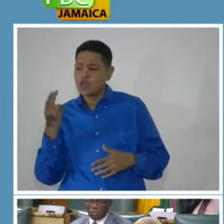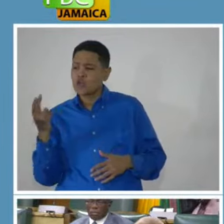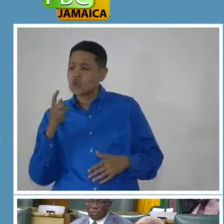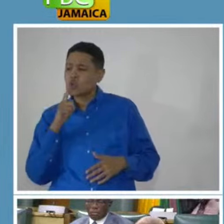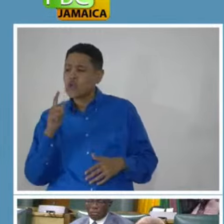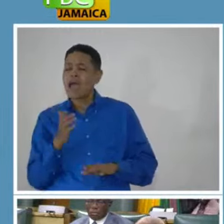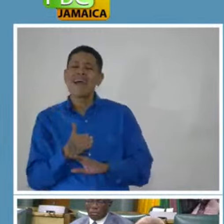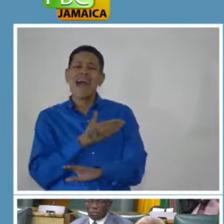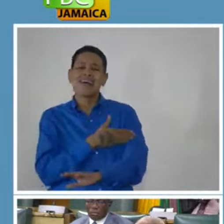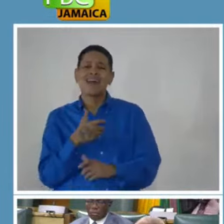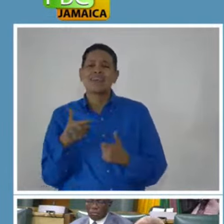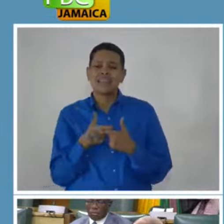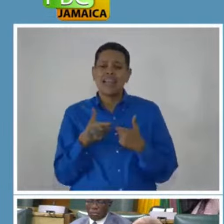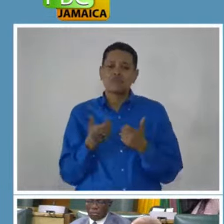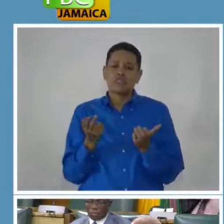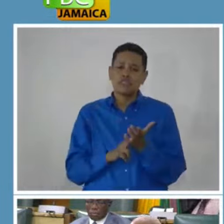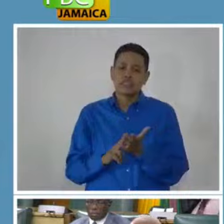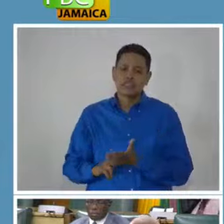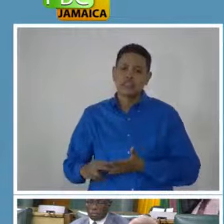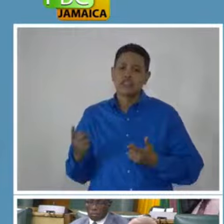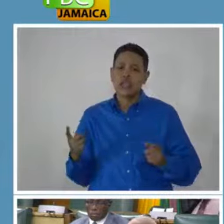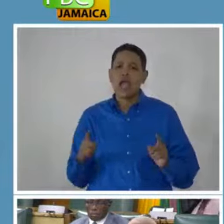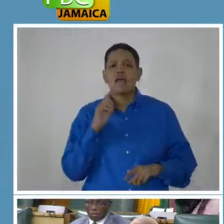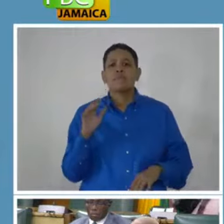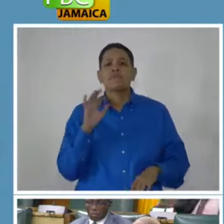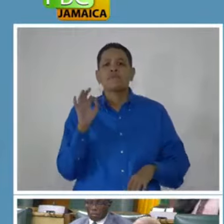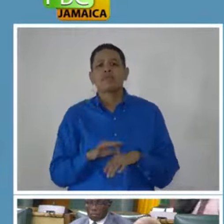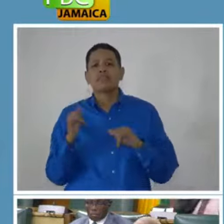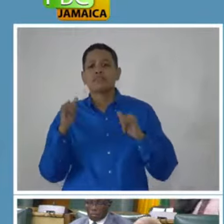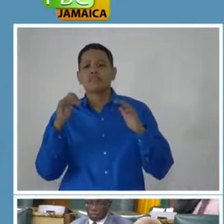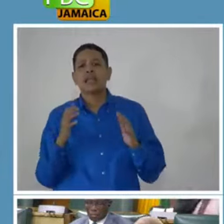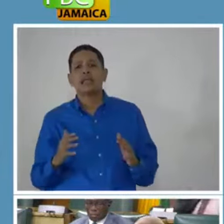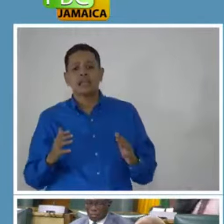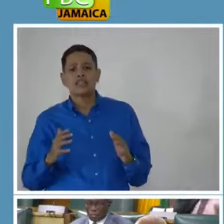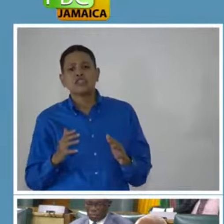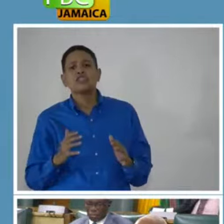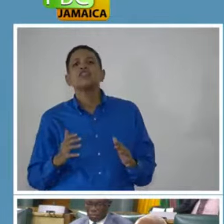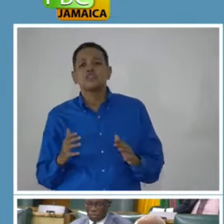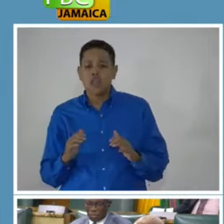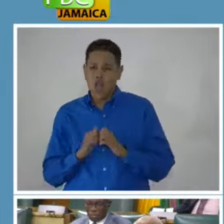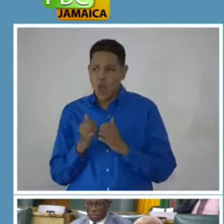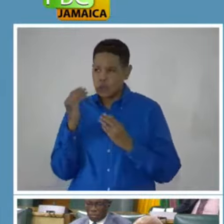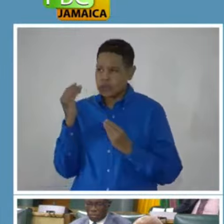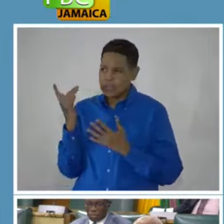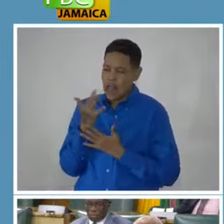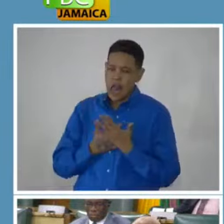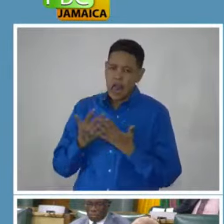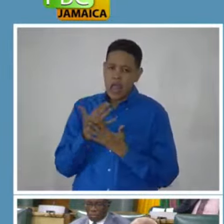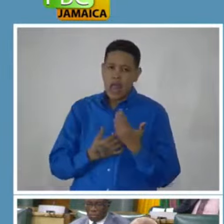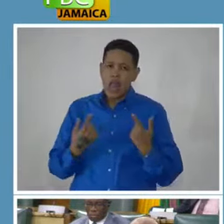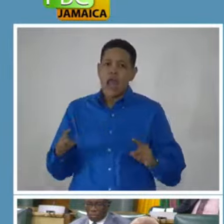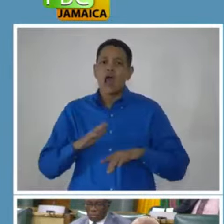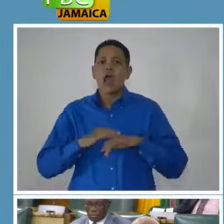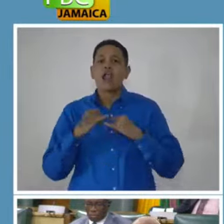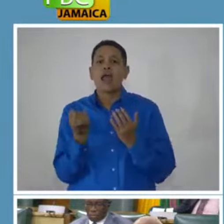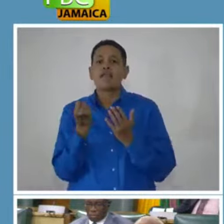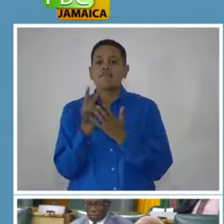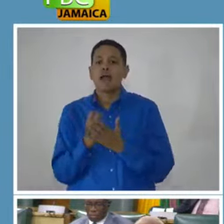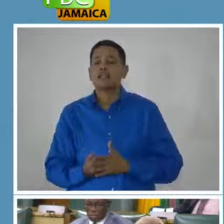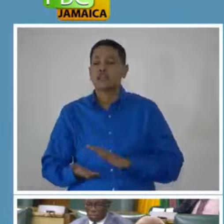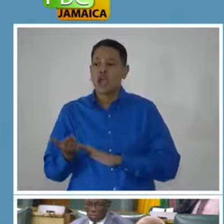advanced electronic signature, field standardization, meaning how the data is collected, online